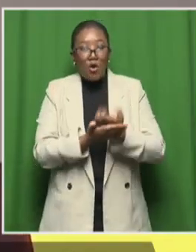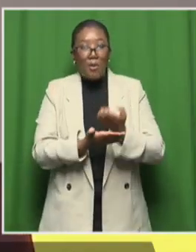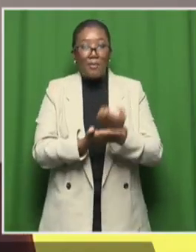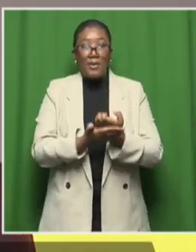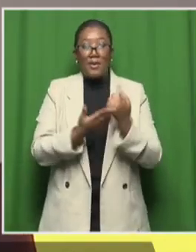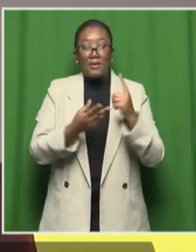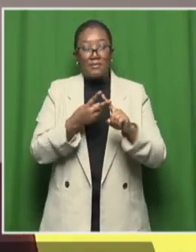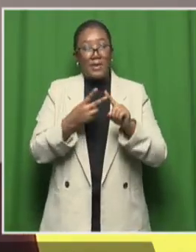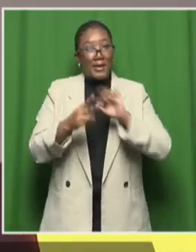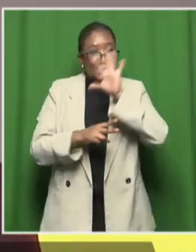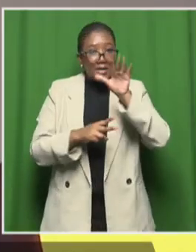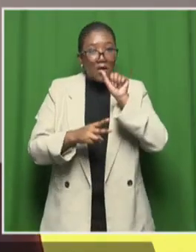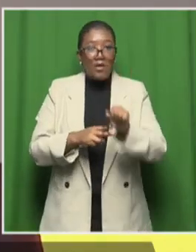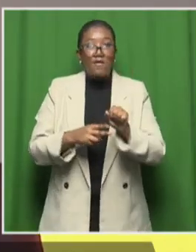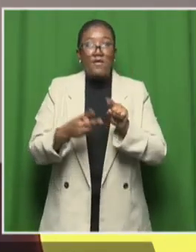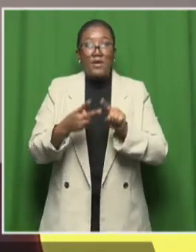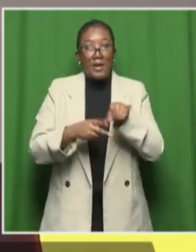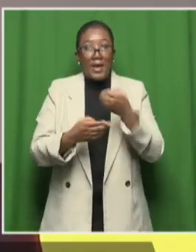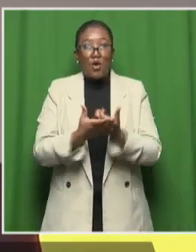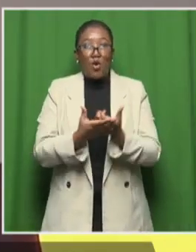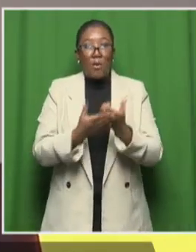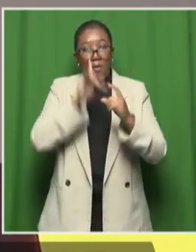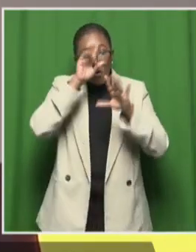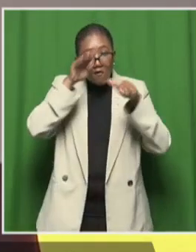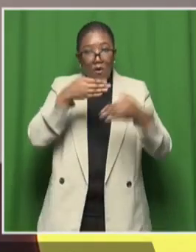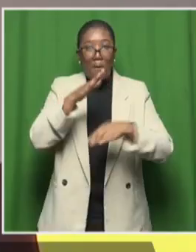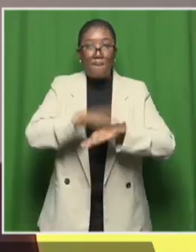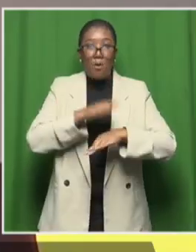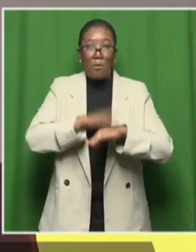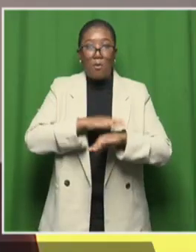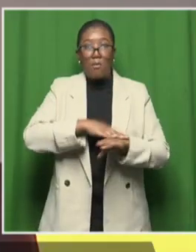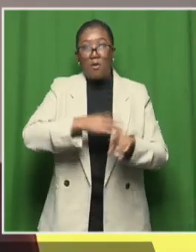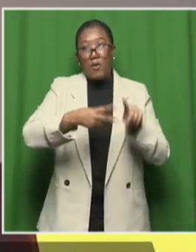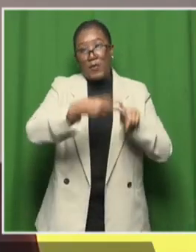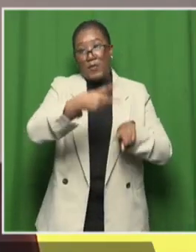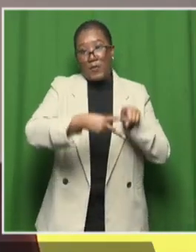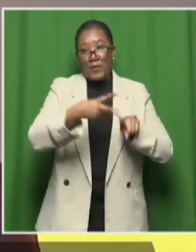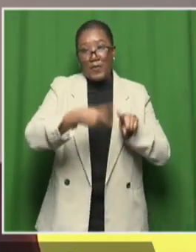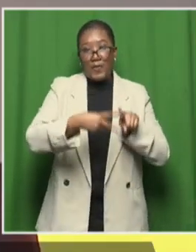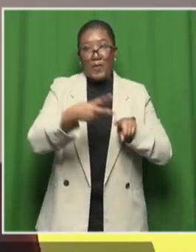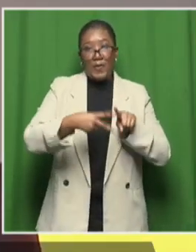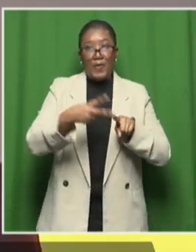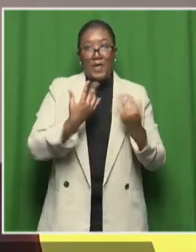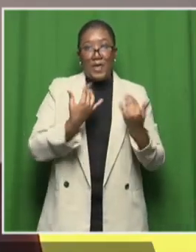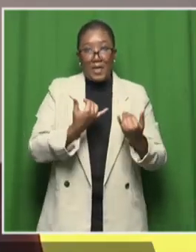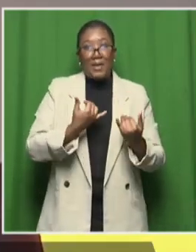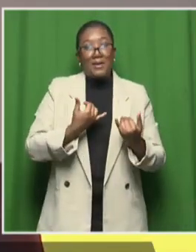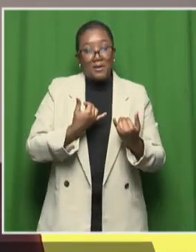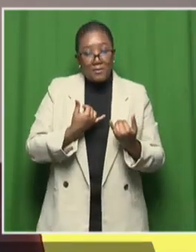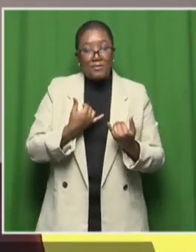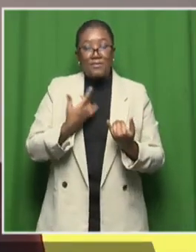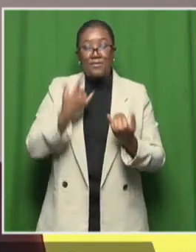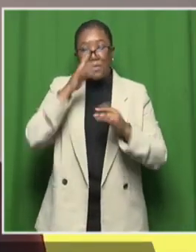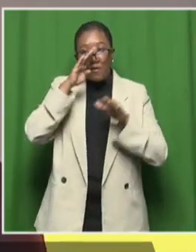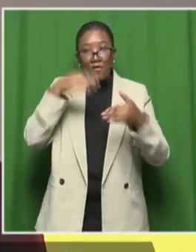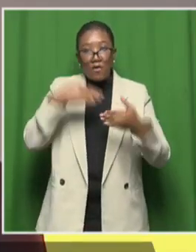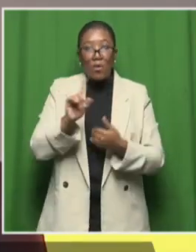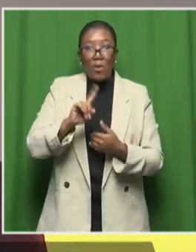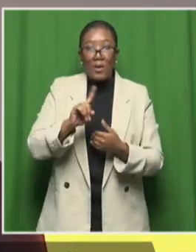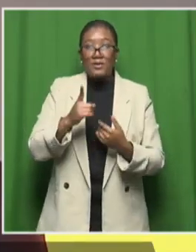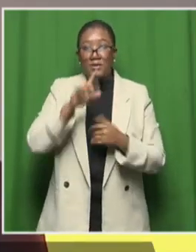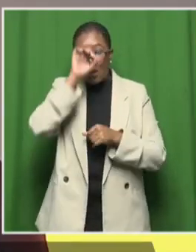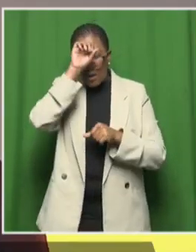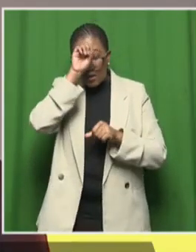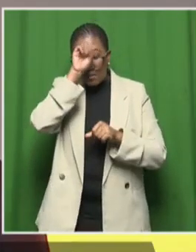and the South African economy. Yep. Because Professor Sehwai says he focused on the issue of